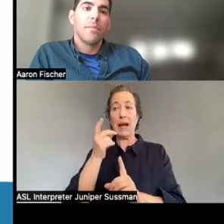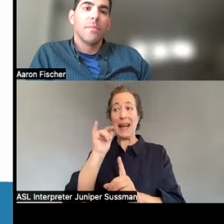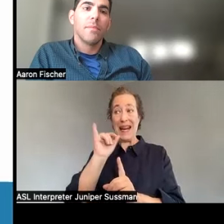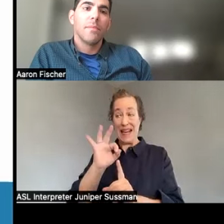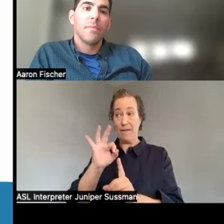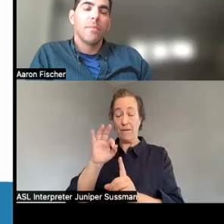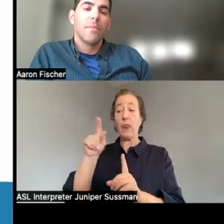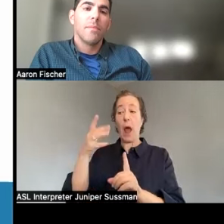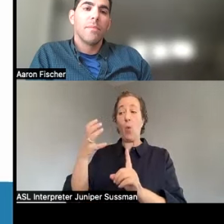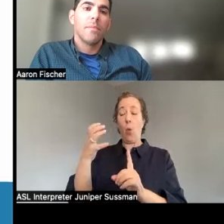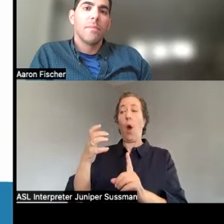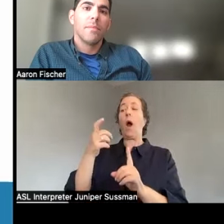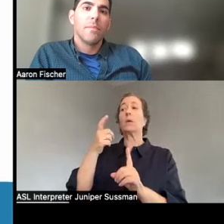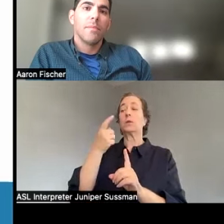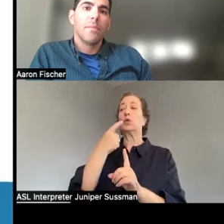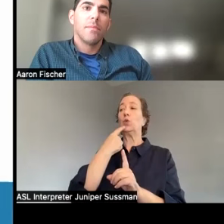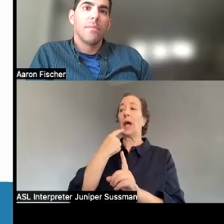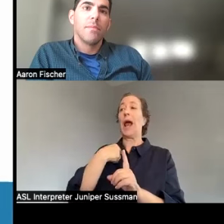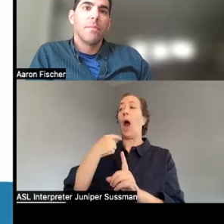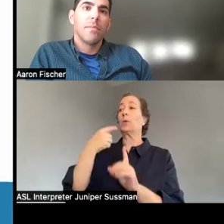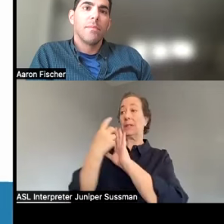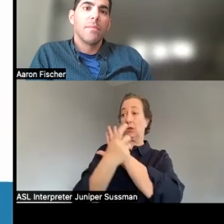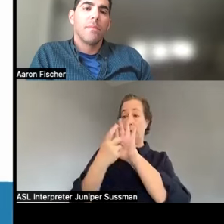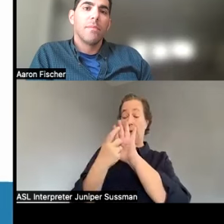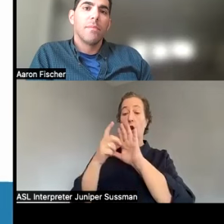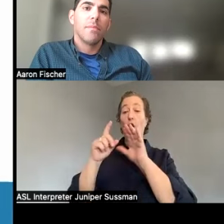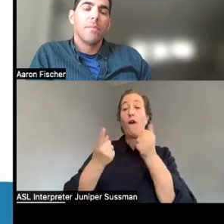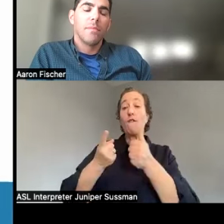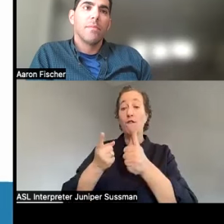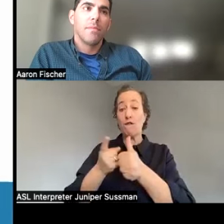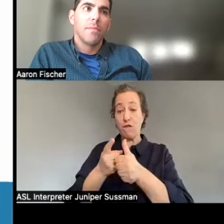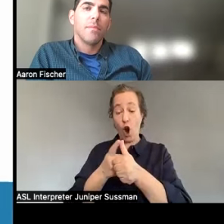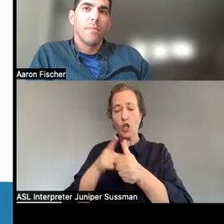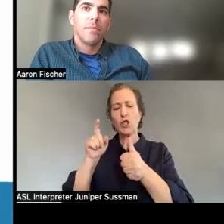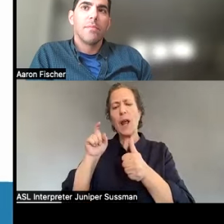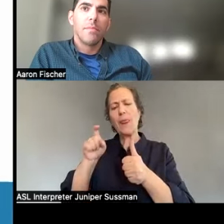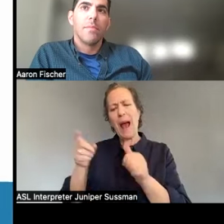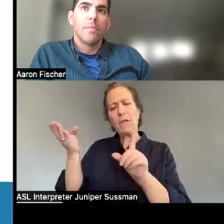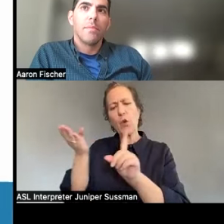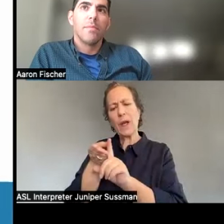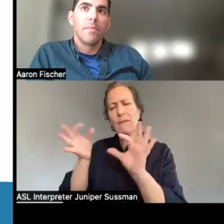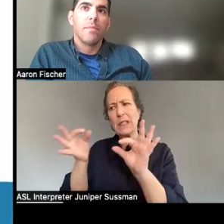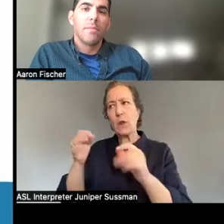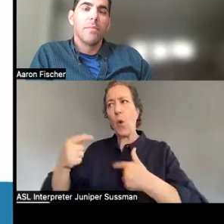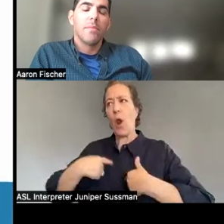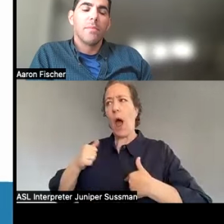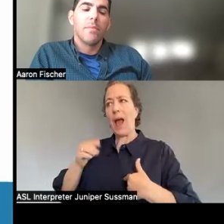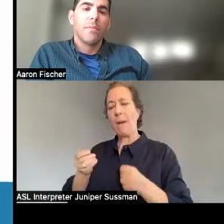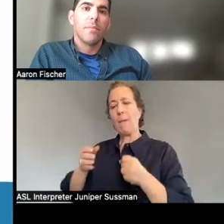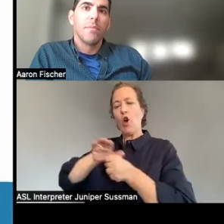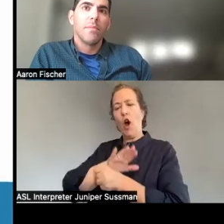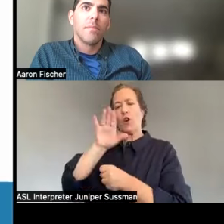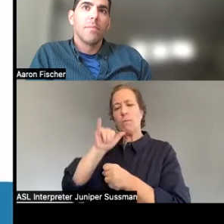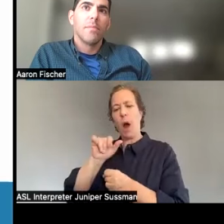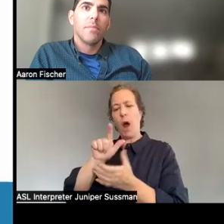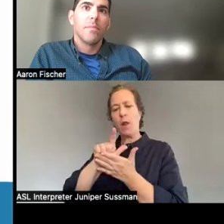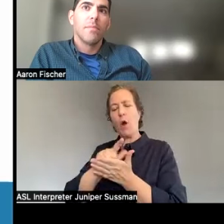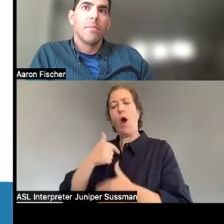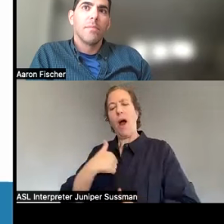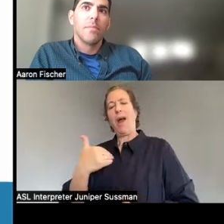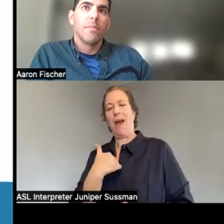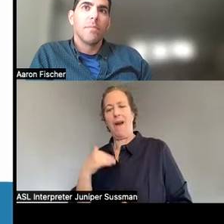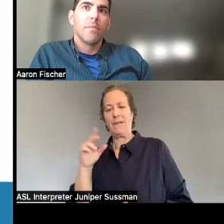to convince a court that they are covered by the law, that they have a disability. So there are two main definitions